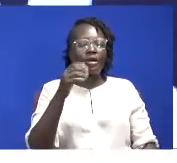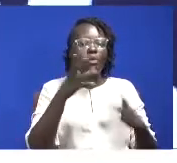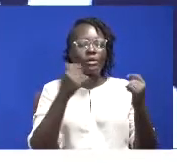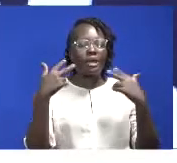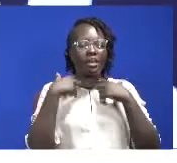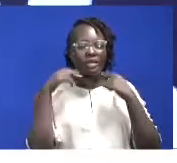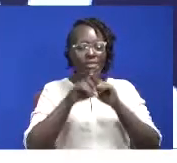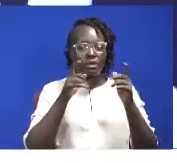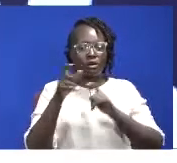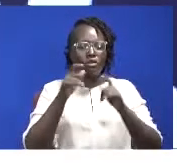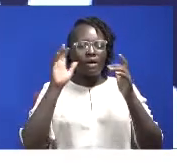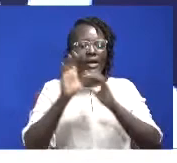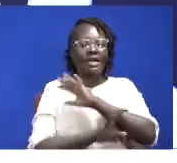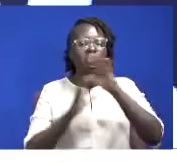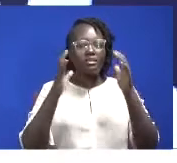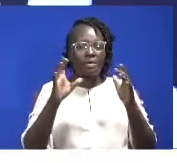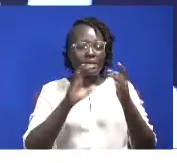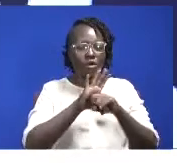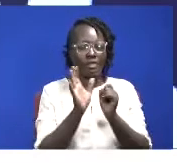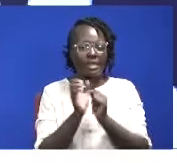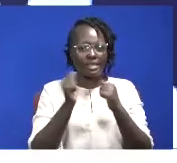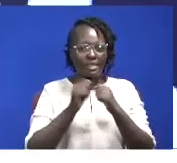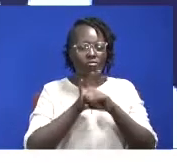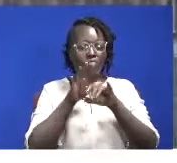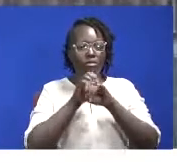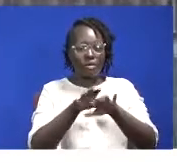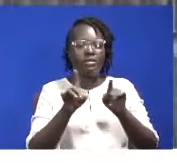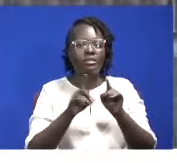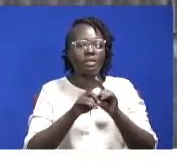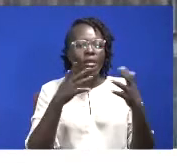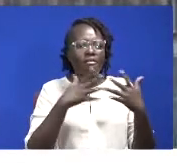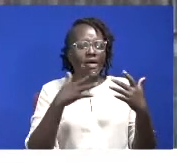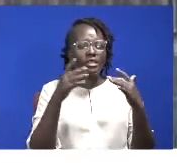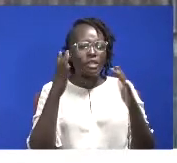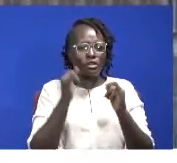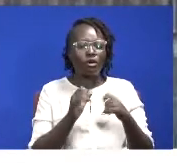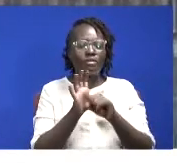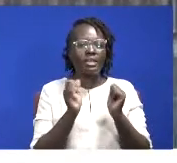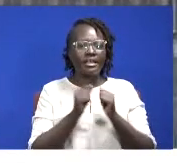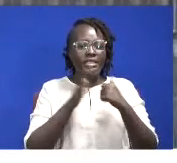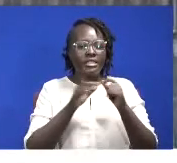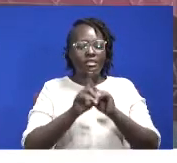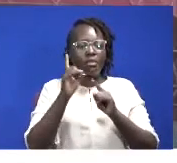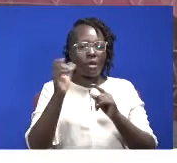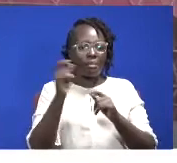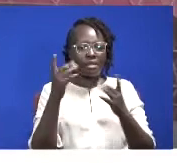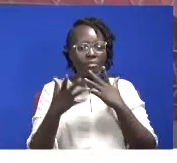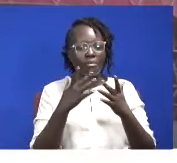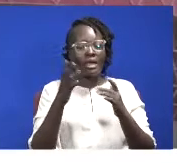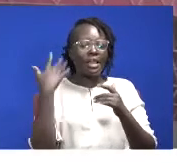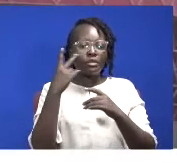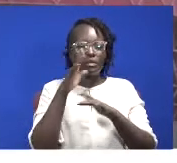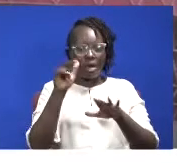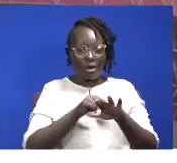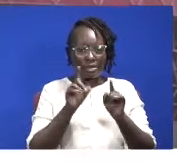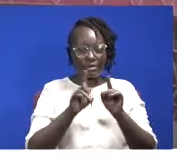country's biggest ongoing COVID-19 outbreak. Shanghai has been battling a new coronavirus surge for nearly a month, and in the last 24 hours,